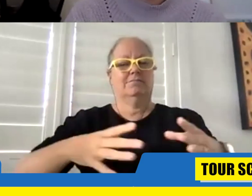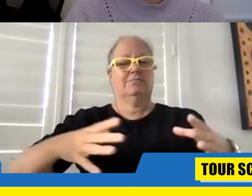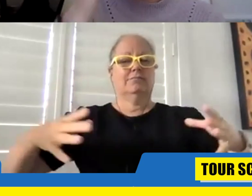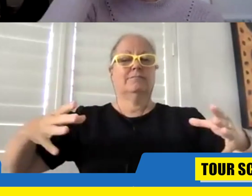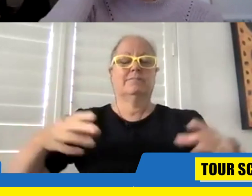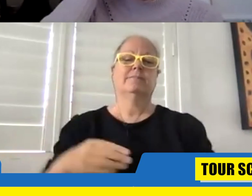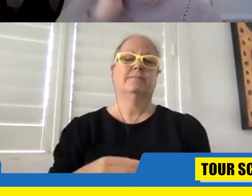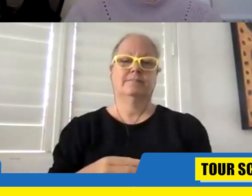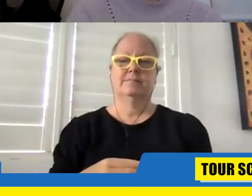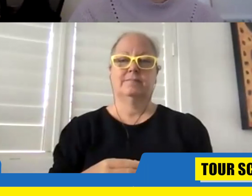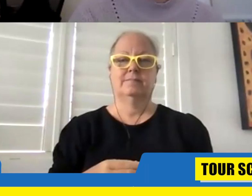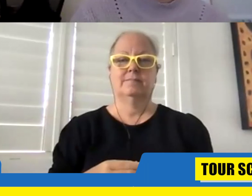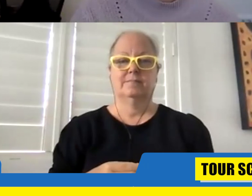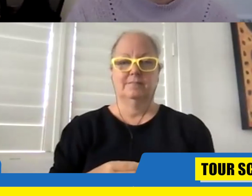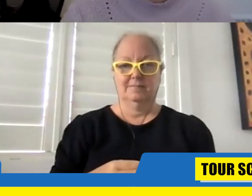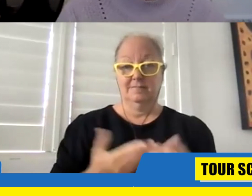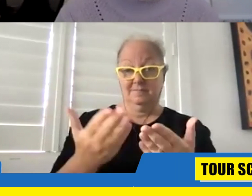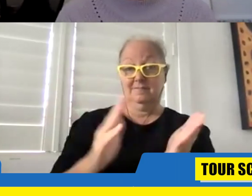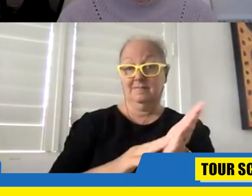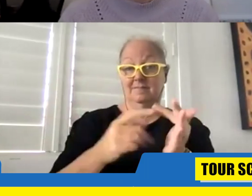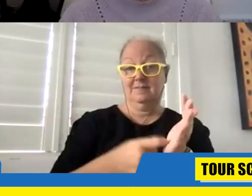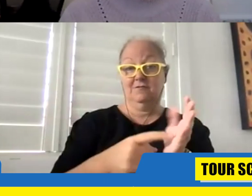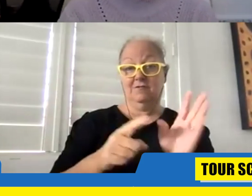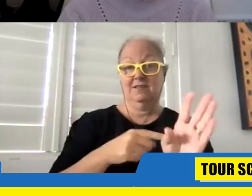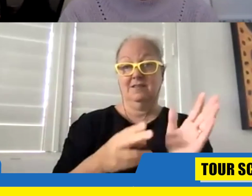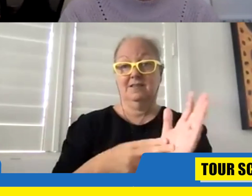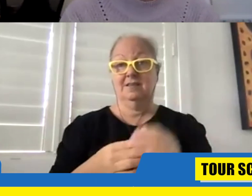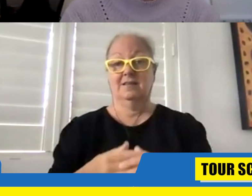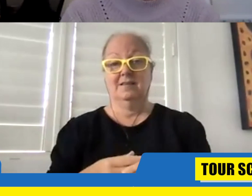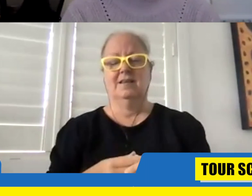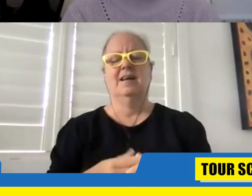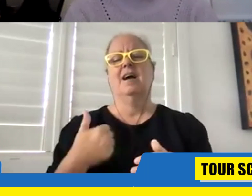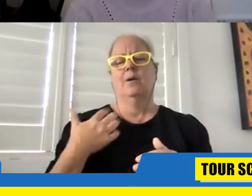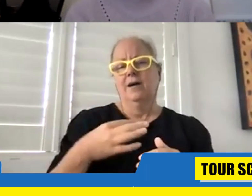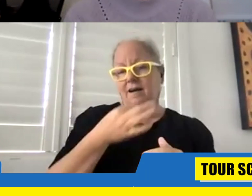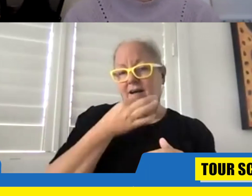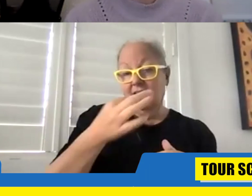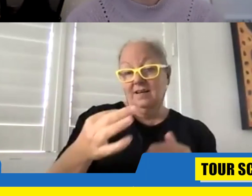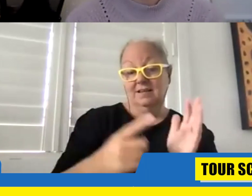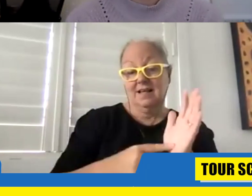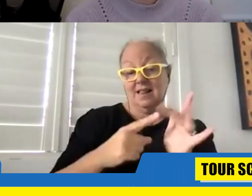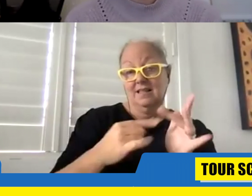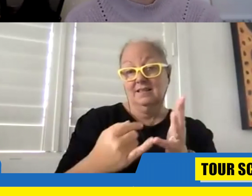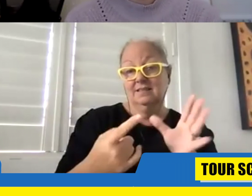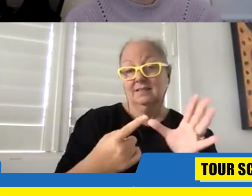over the next 5, oh sorry, I'll let Merryn go ahead. I was just going to ask Lisa whether you